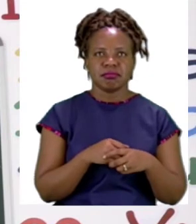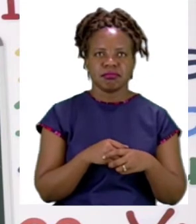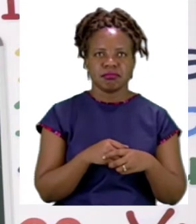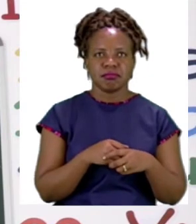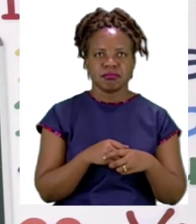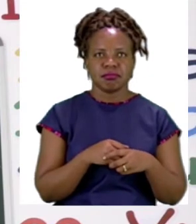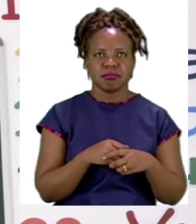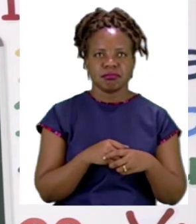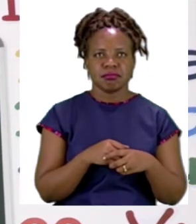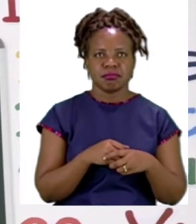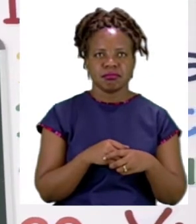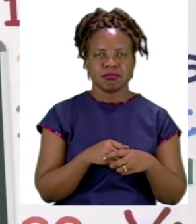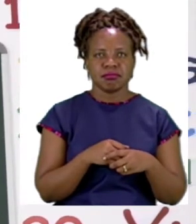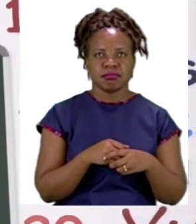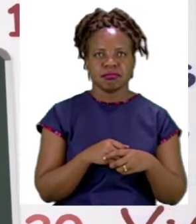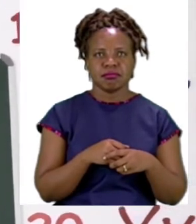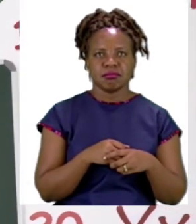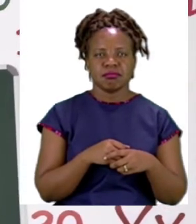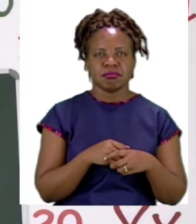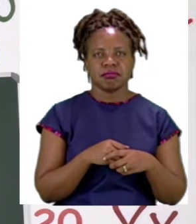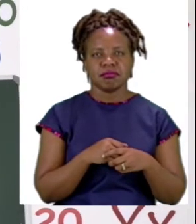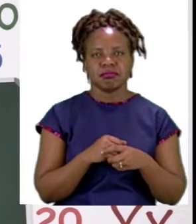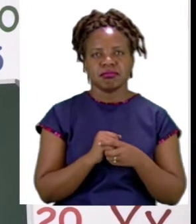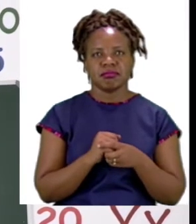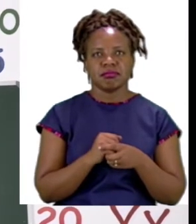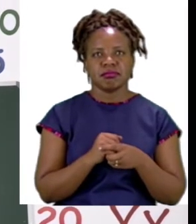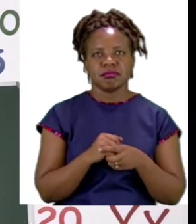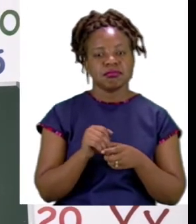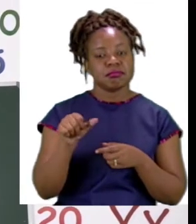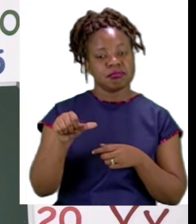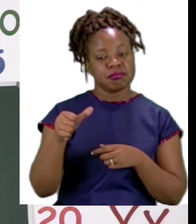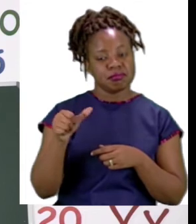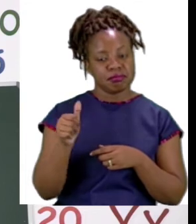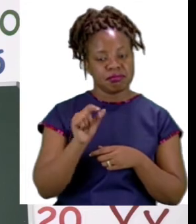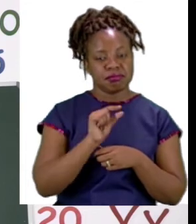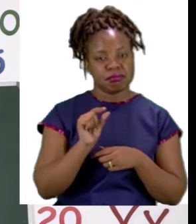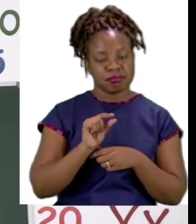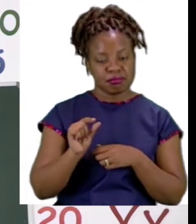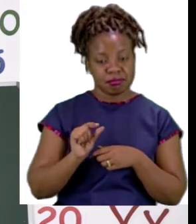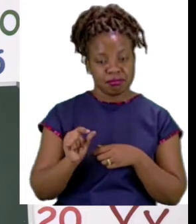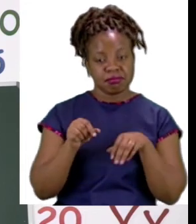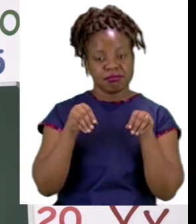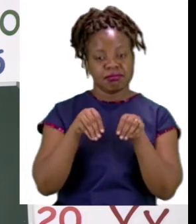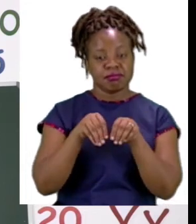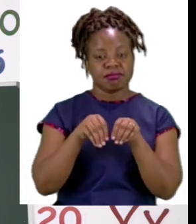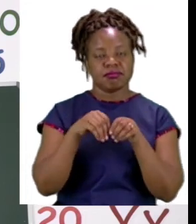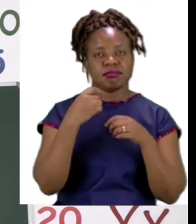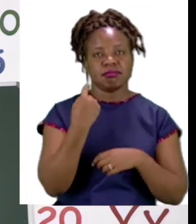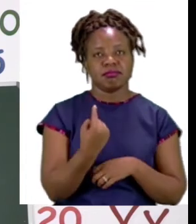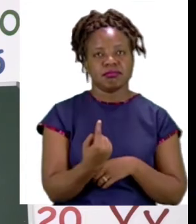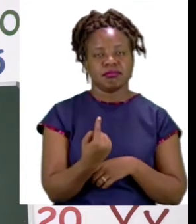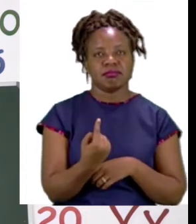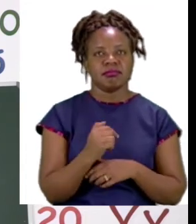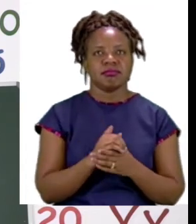have completed one part of the crossword. So that means the rest of the fun is up to you to have.